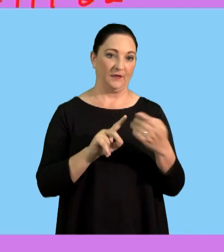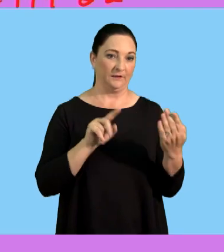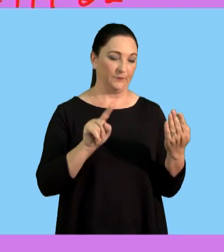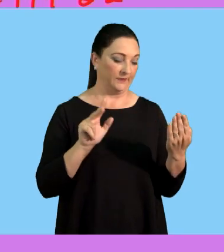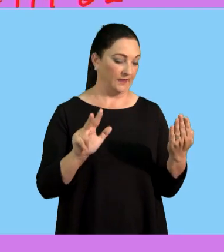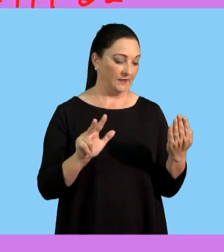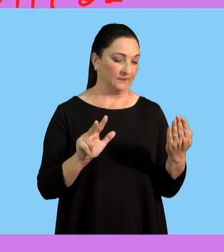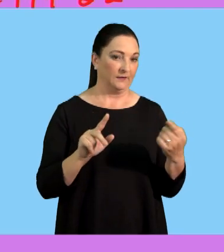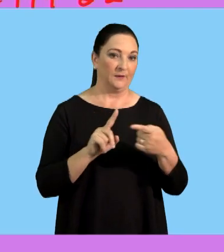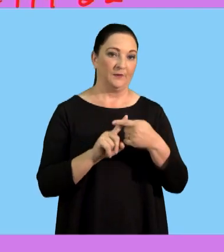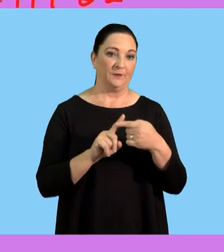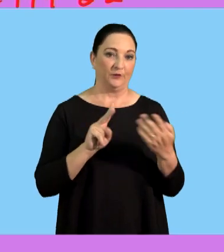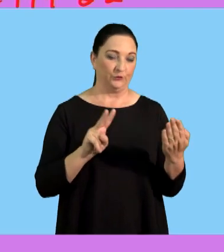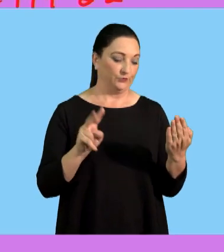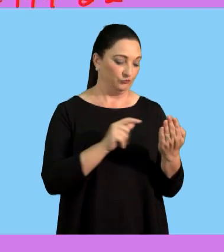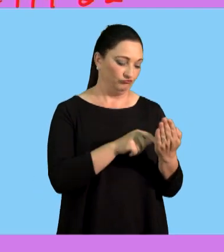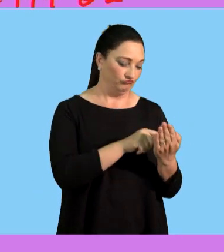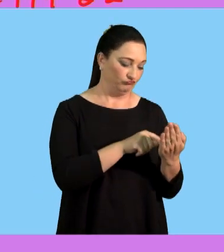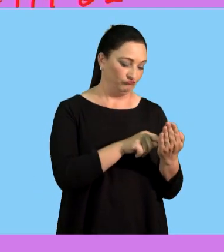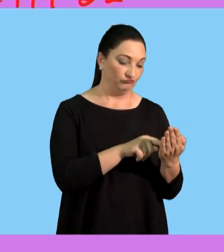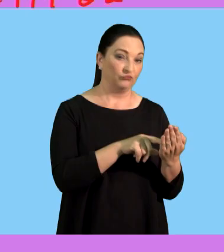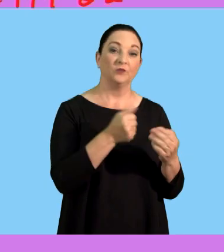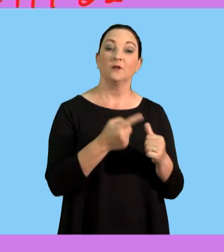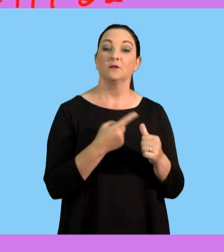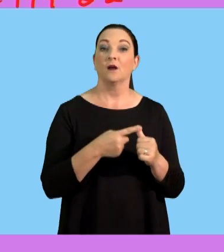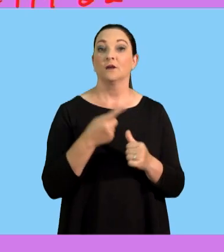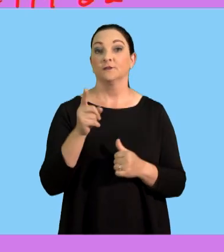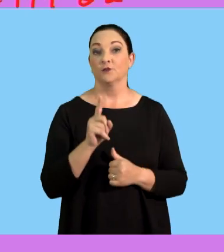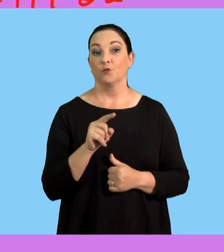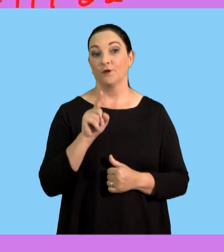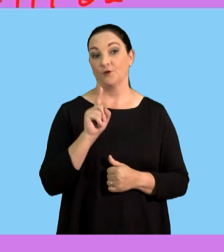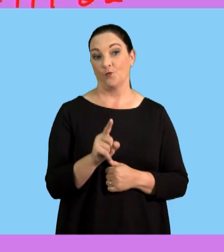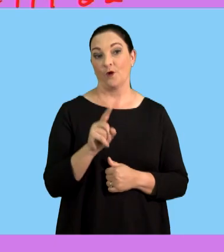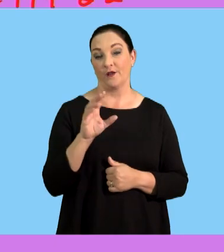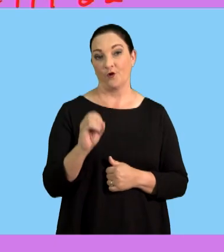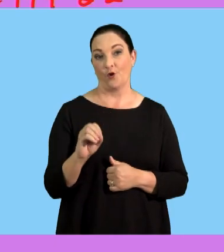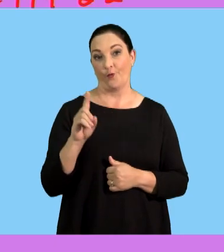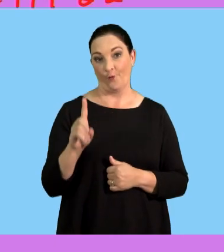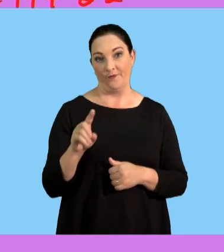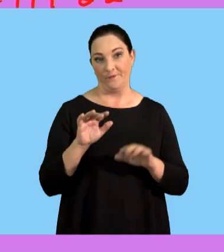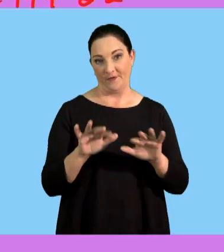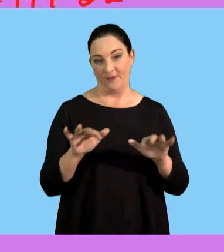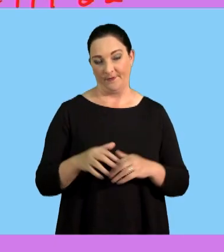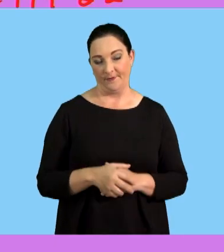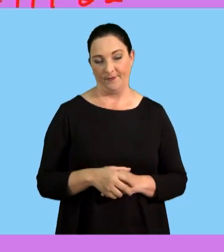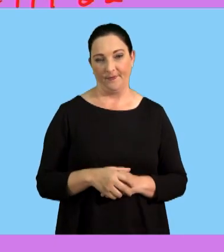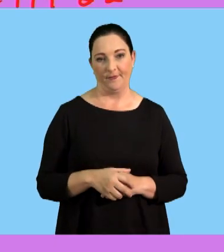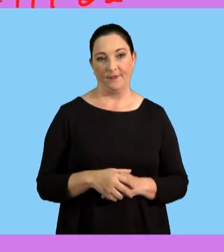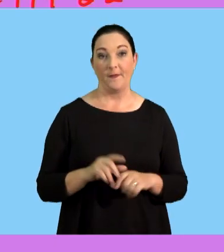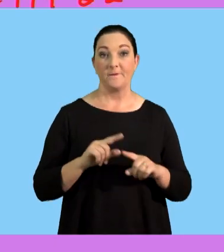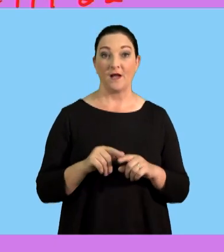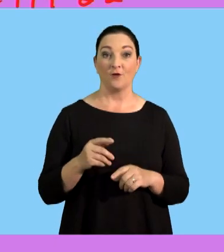23 plus 18 plus 22. So that will give me a total of 101